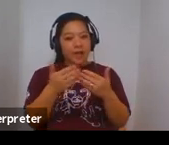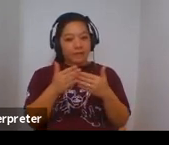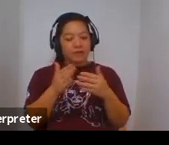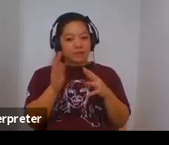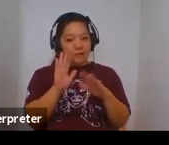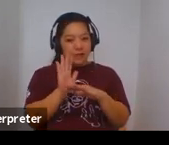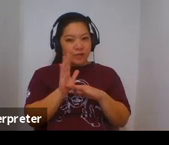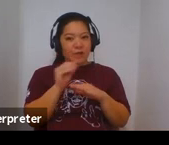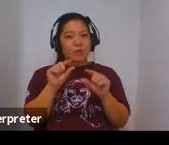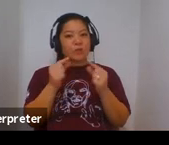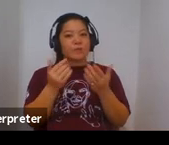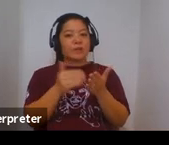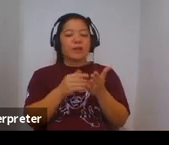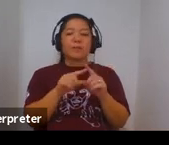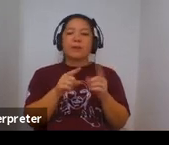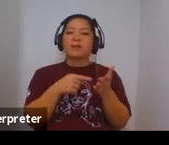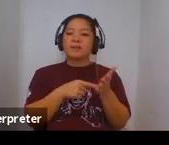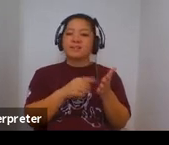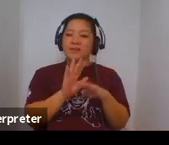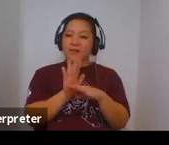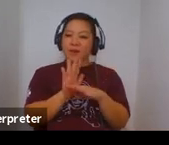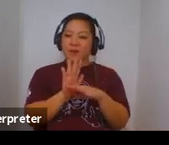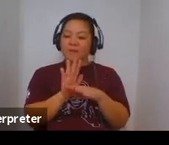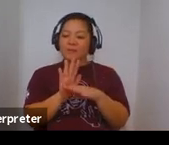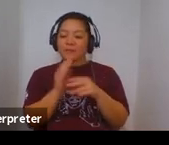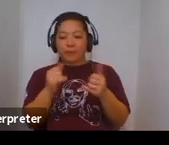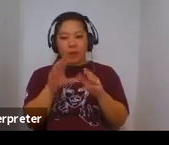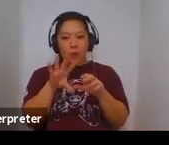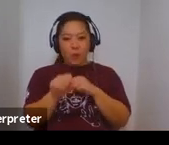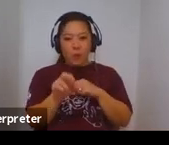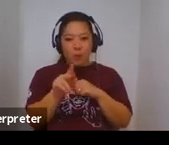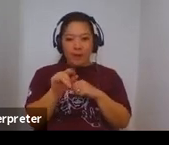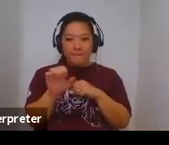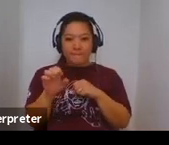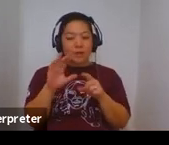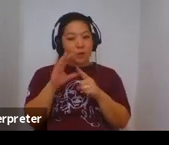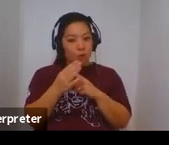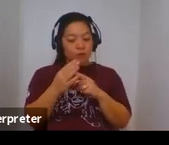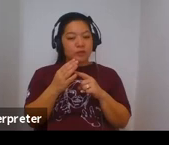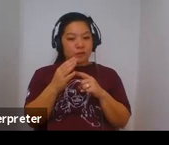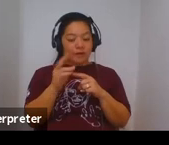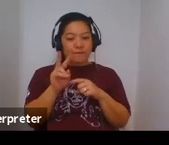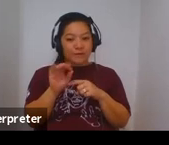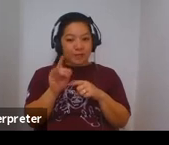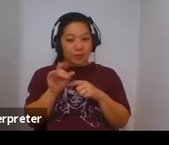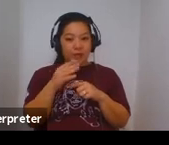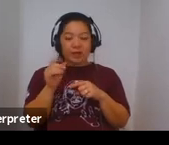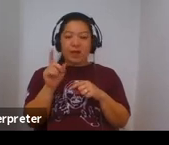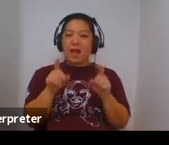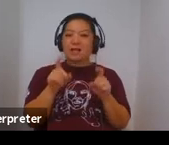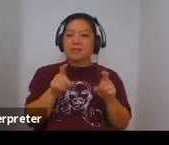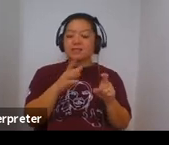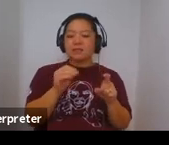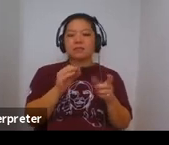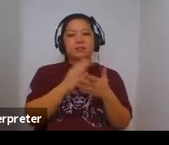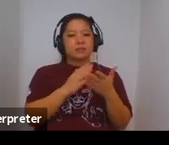and regroup. But this is a rape culture video that just kind of asks us to turn the issue